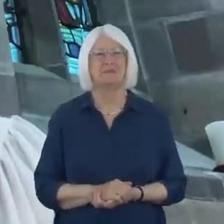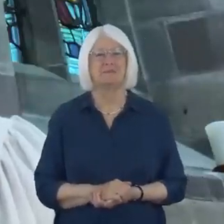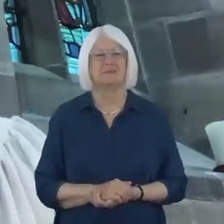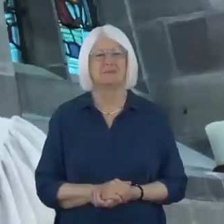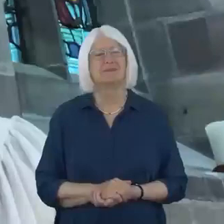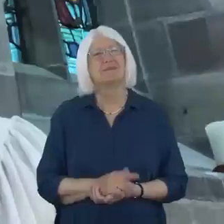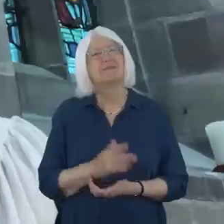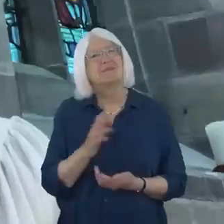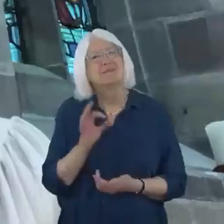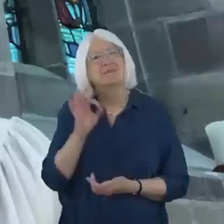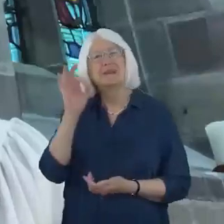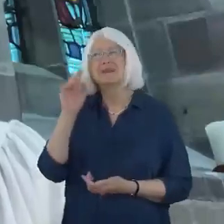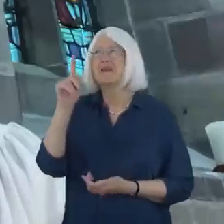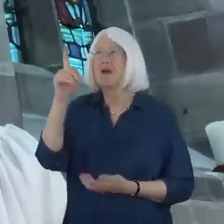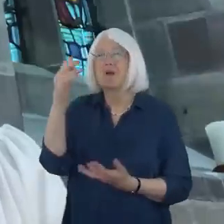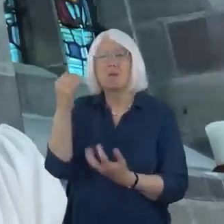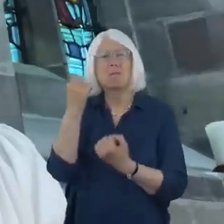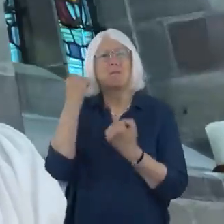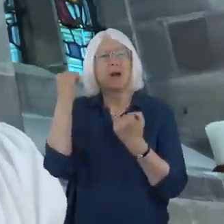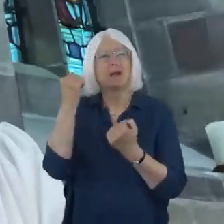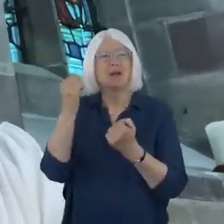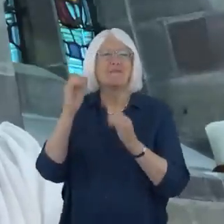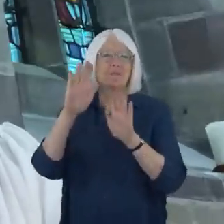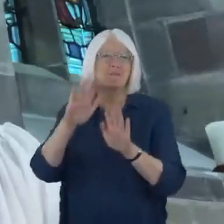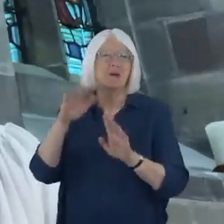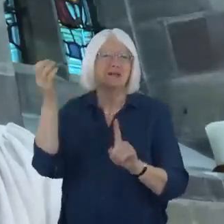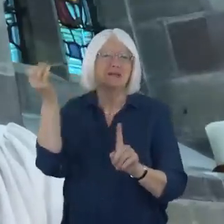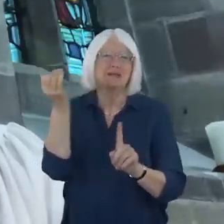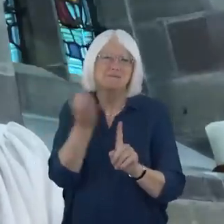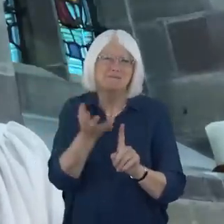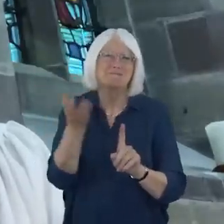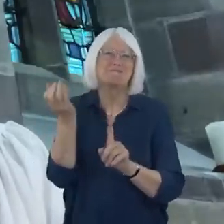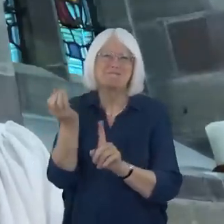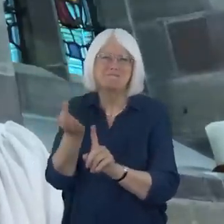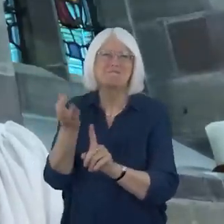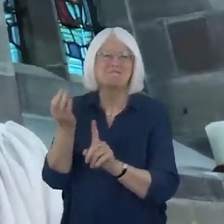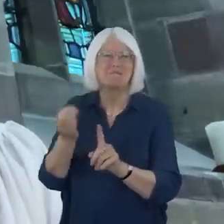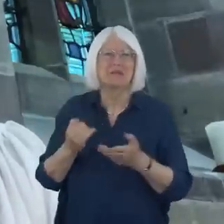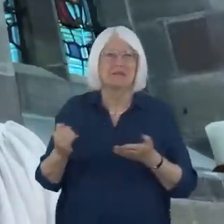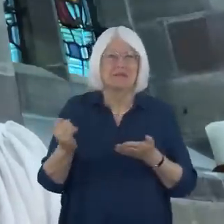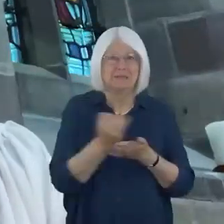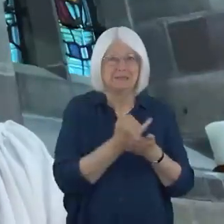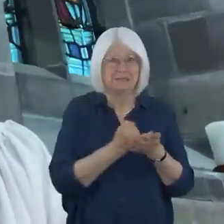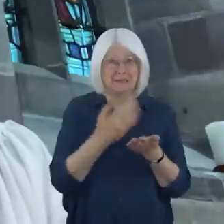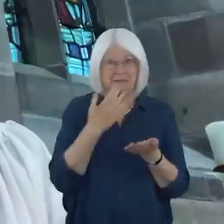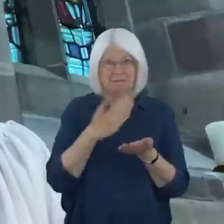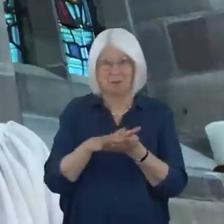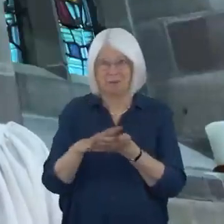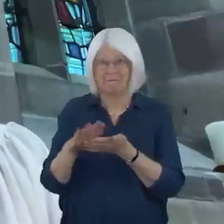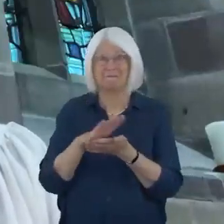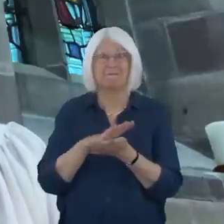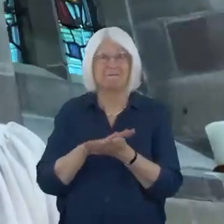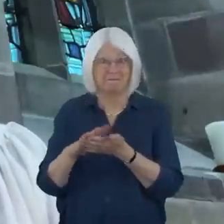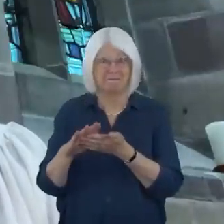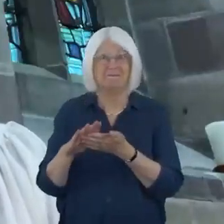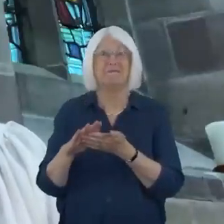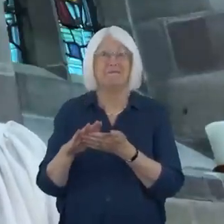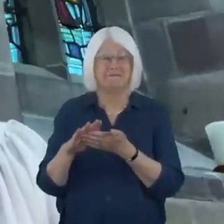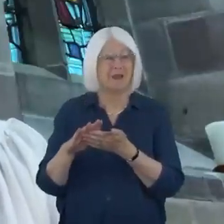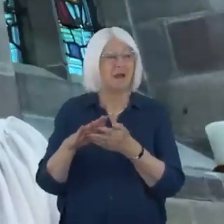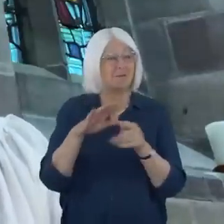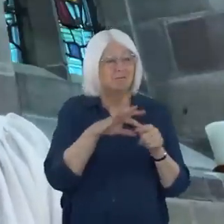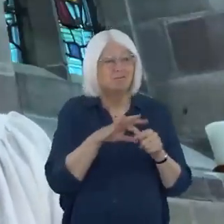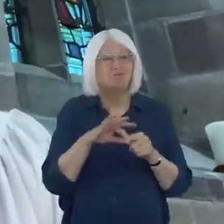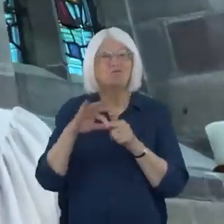May God Almighty have mercy upon us, forgive us our sins, and bring us to eternal